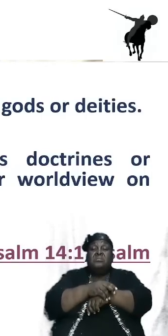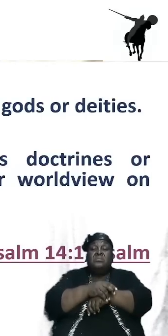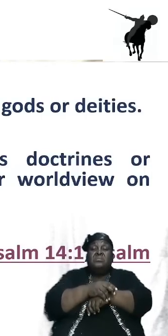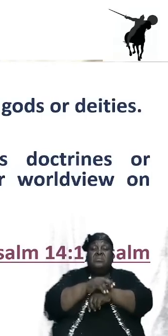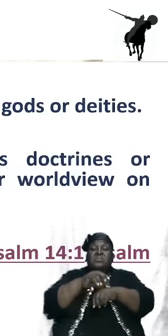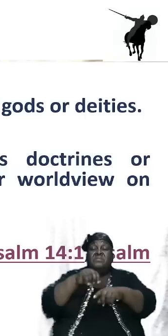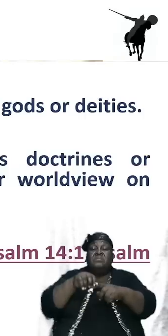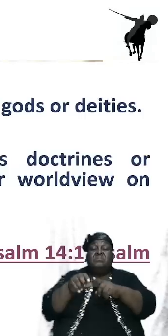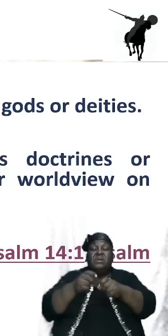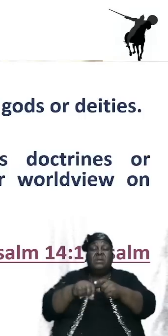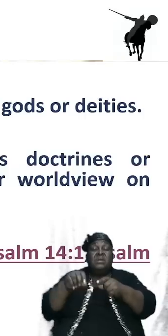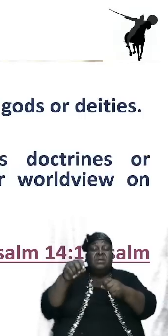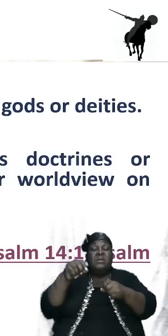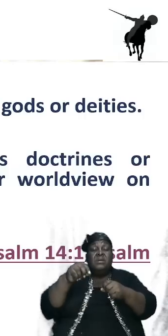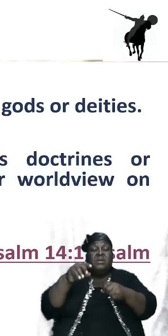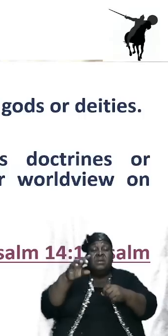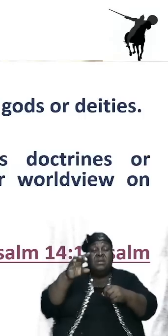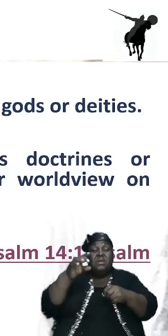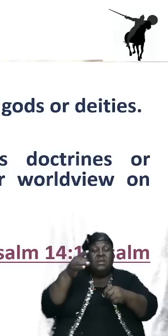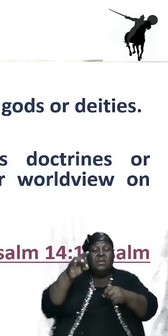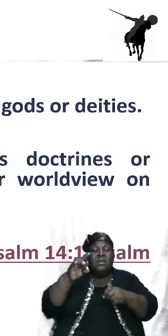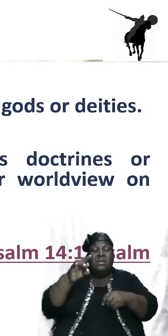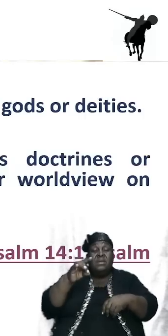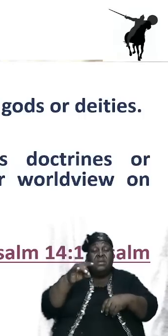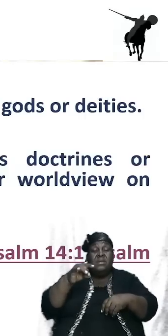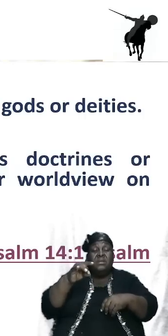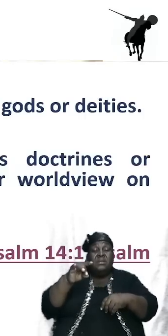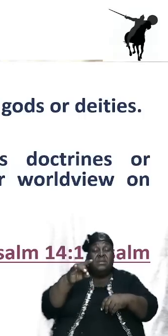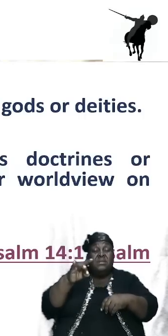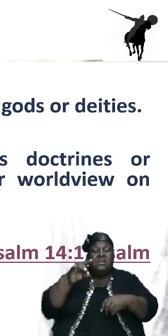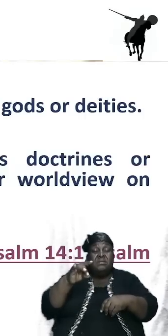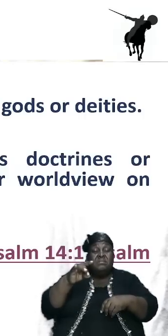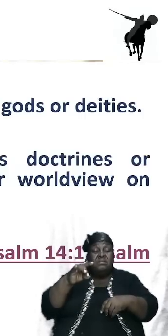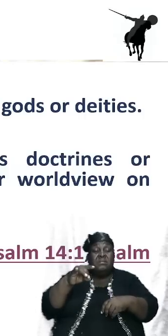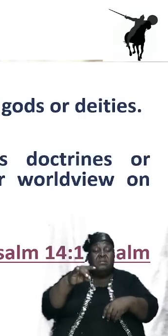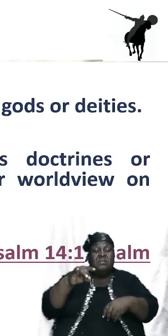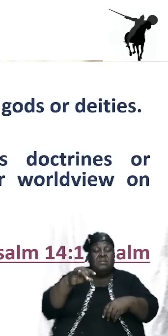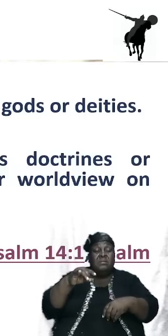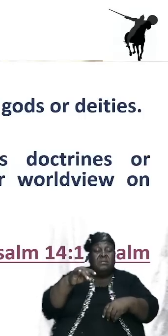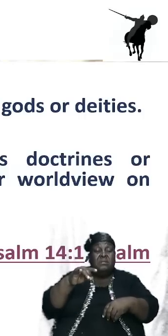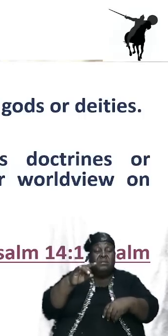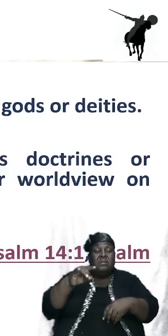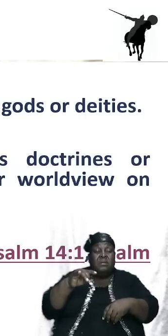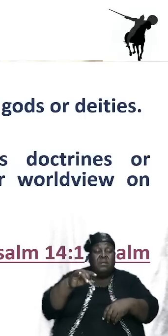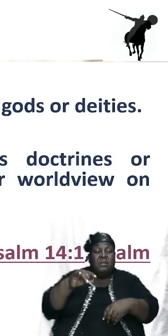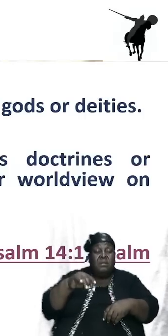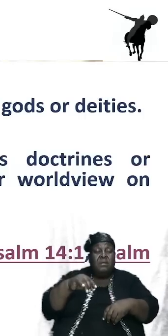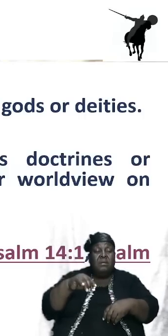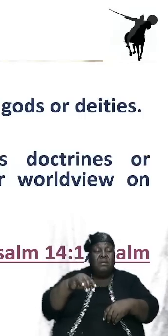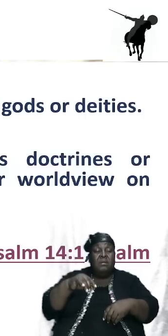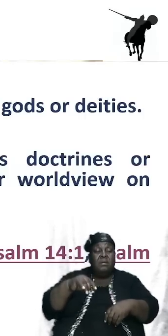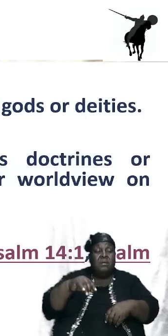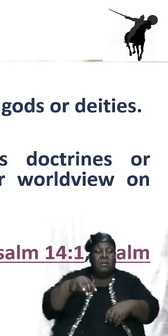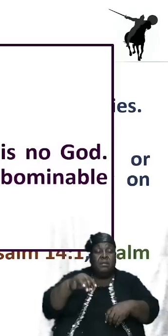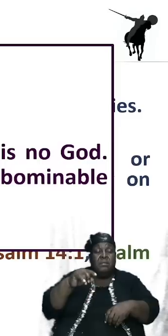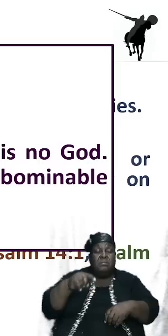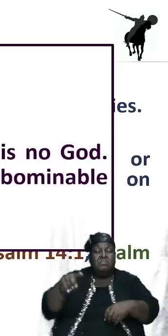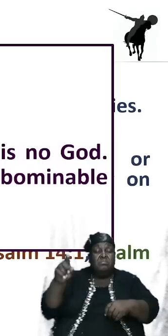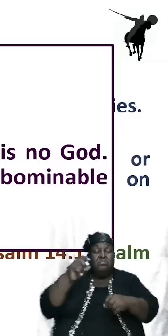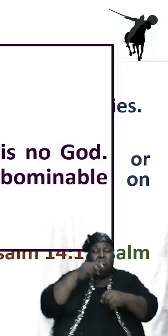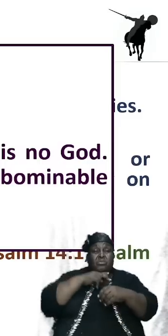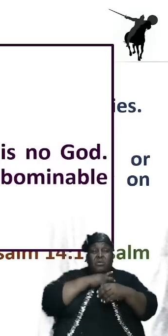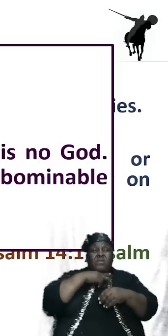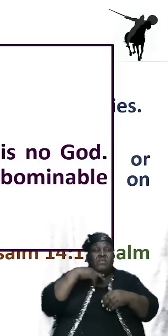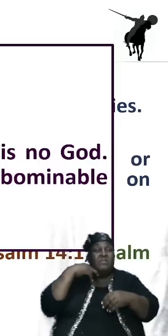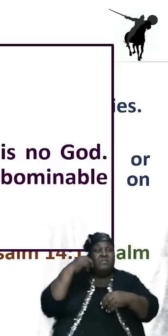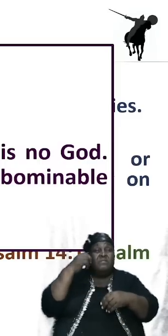because they're still questioning if God exists. But you know what the Bible says in Proverbs 14, verse 1? It says,